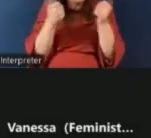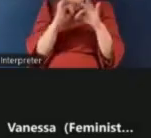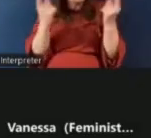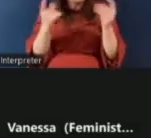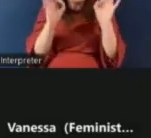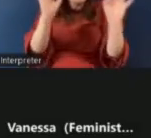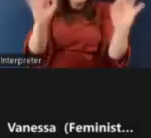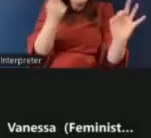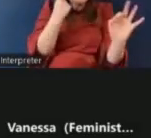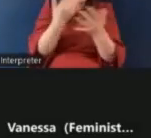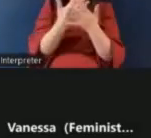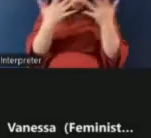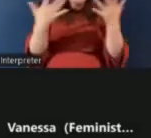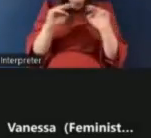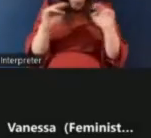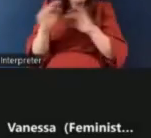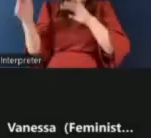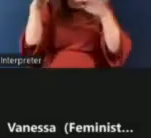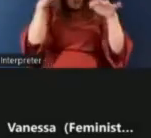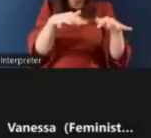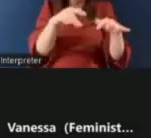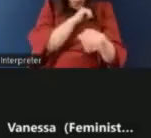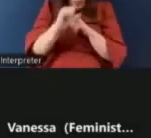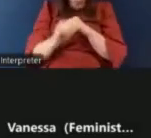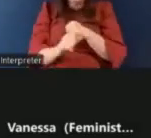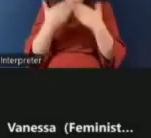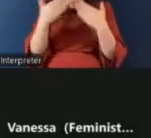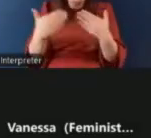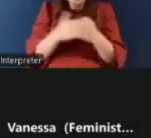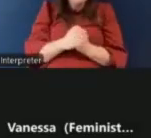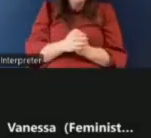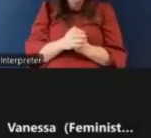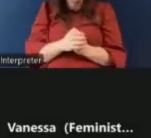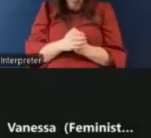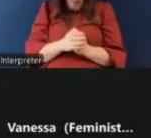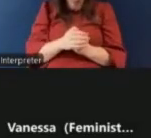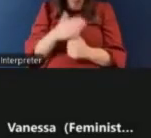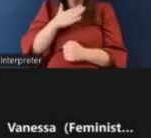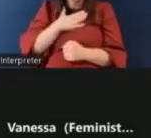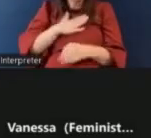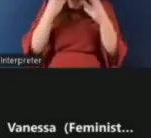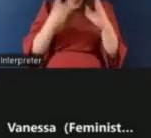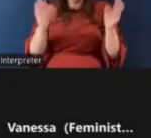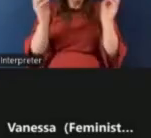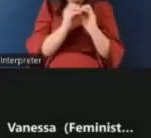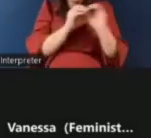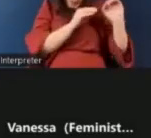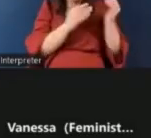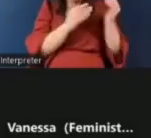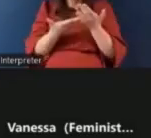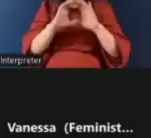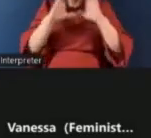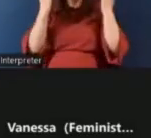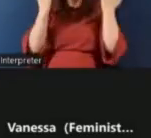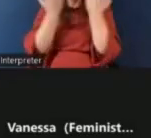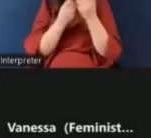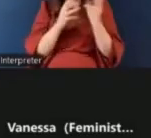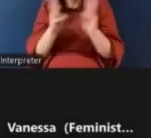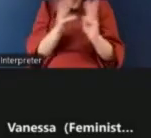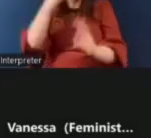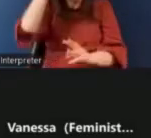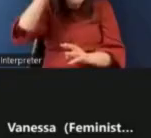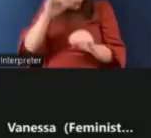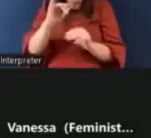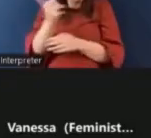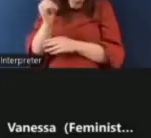great to see so many people here today. I suppose just to say, introduce Community Work Ireland to people who